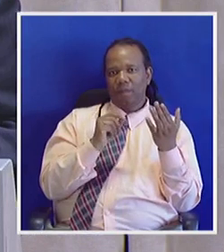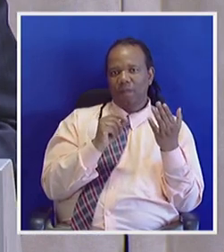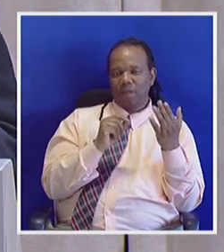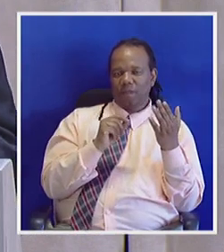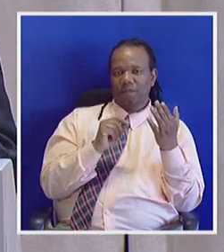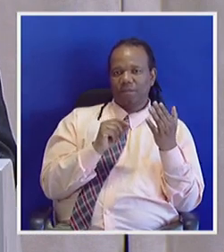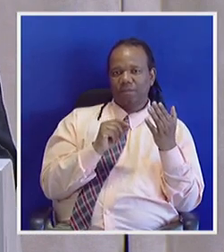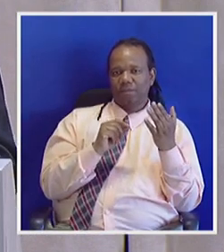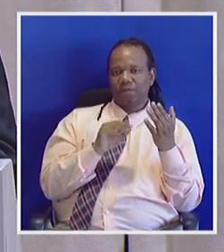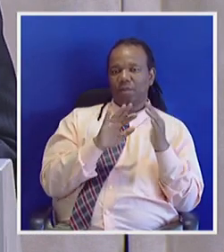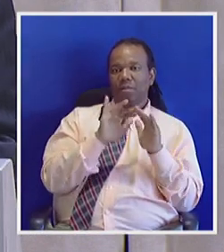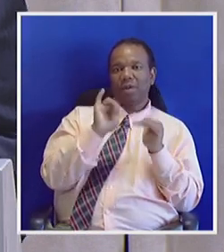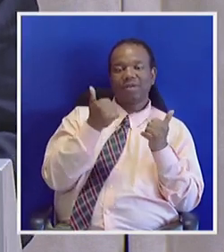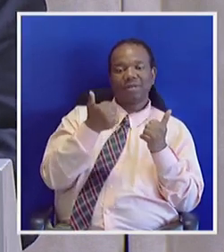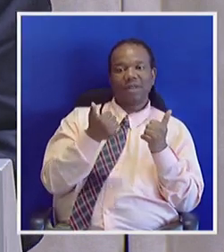the Presidential